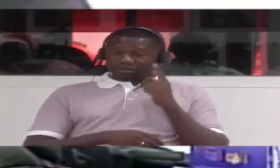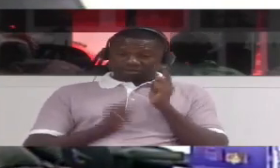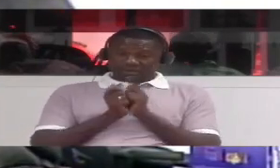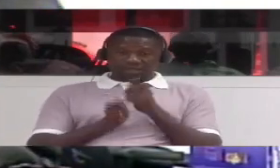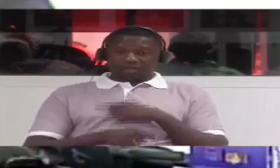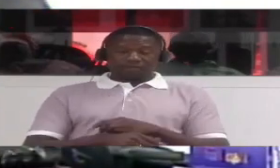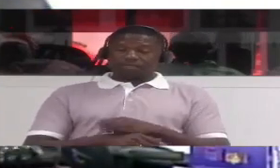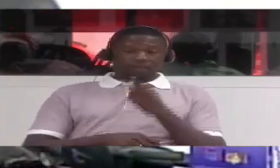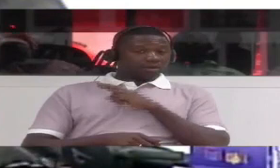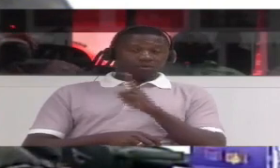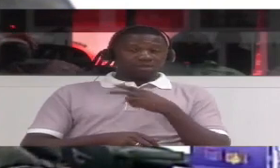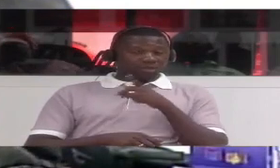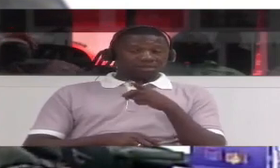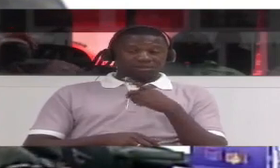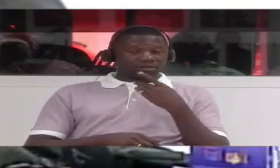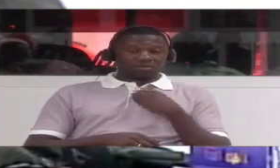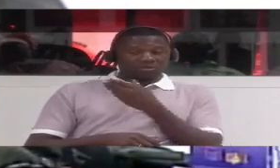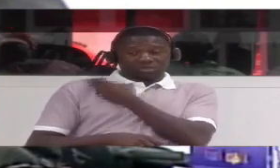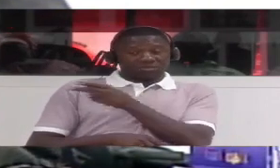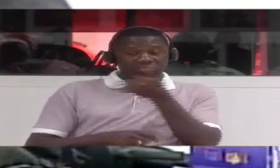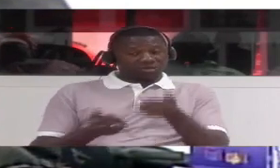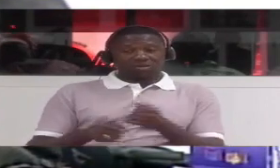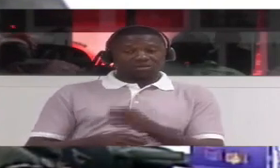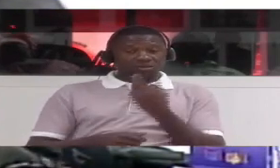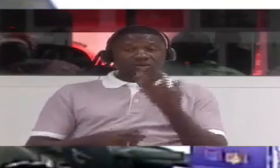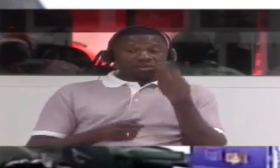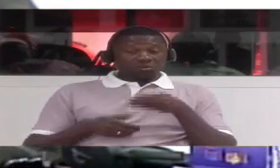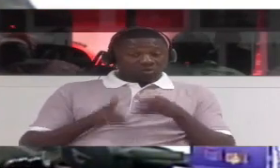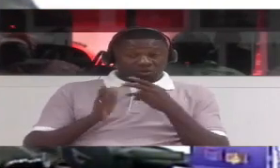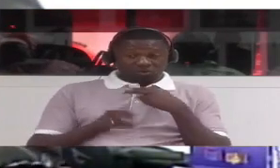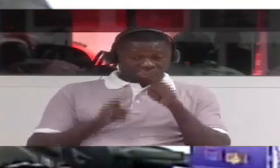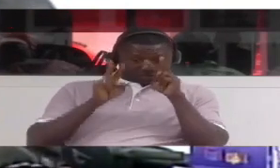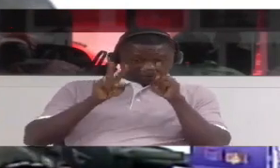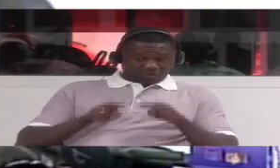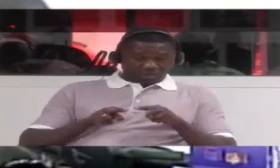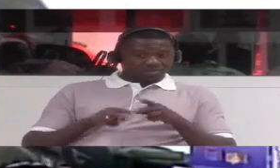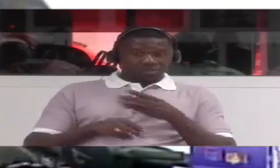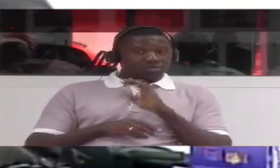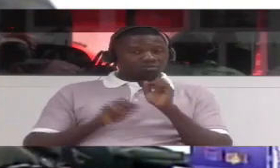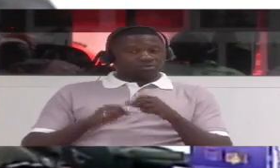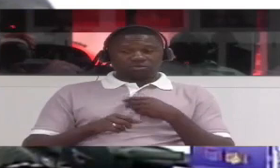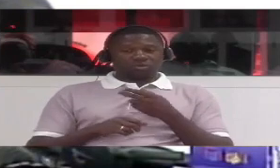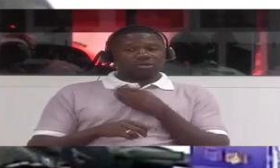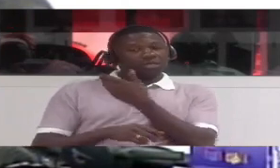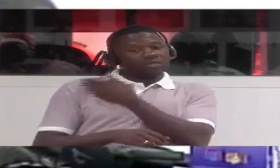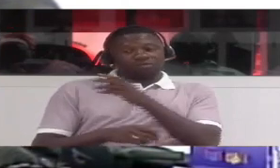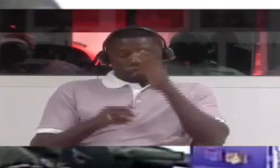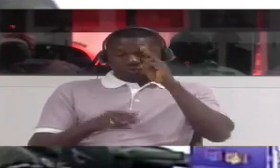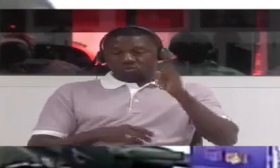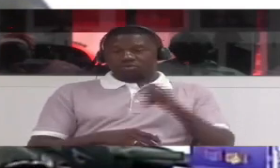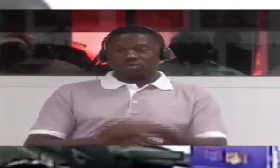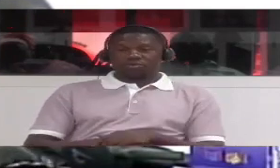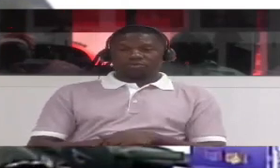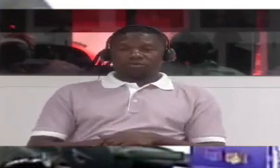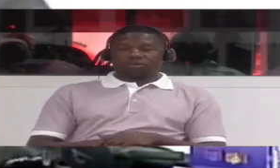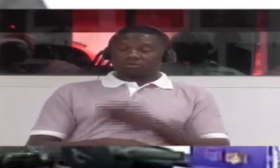looking, these people would allow you to go out. So I don't know whether that act of taking me to the State Guard Hospital was an act of